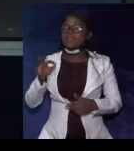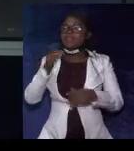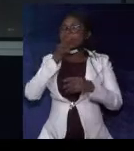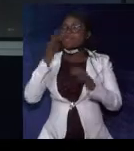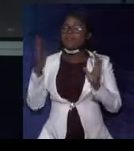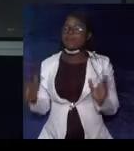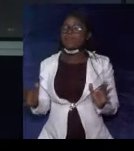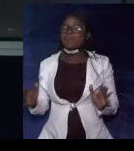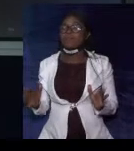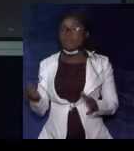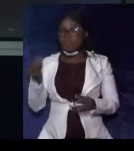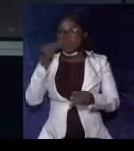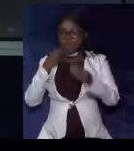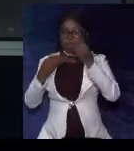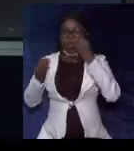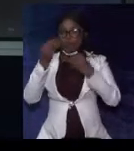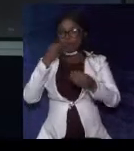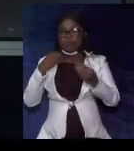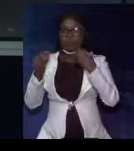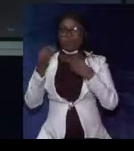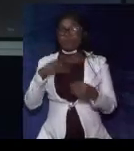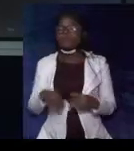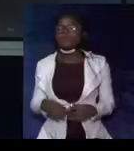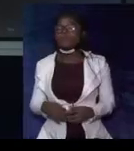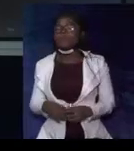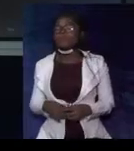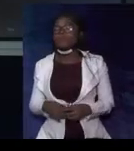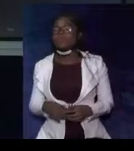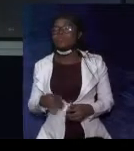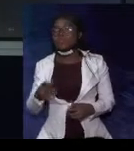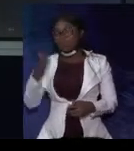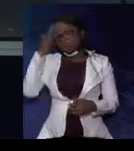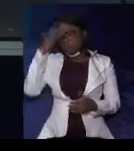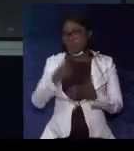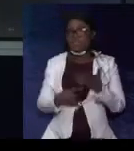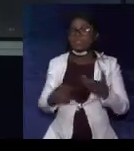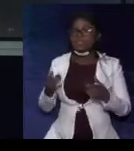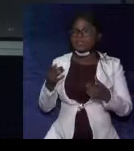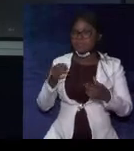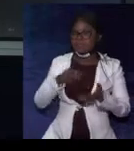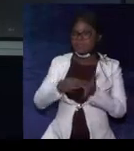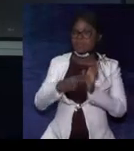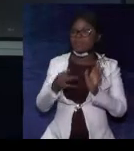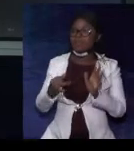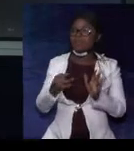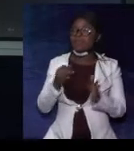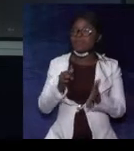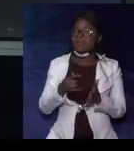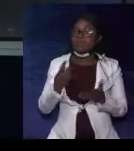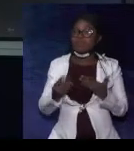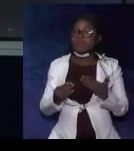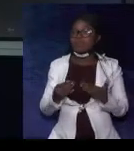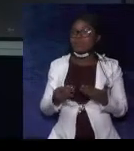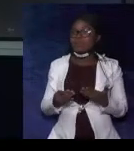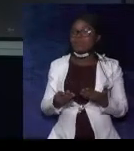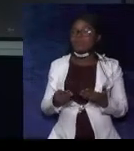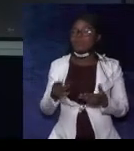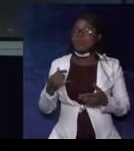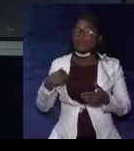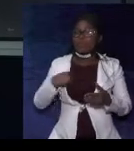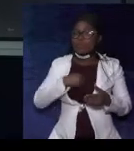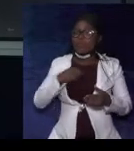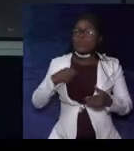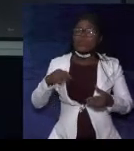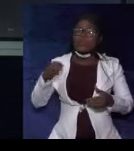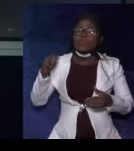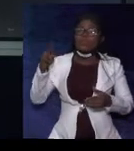farmer. Consumption, you know what, when they say consumption, you know what it means. So as the name implies, we use